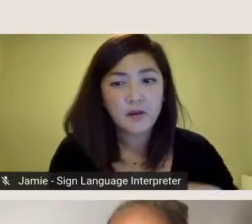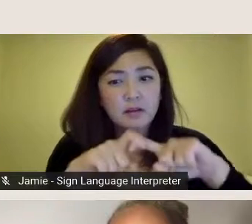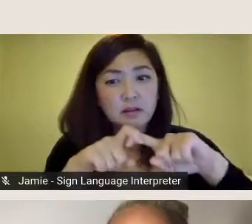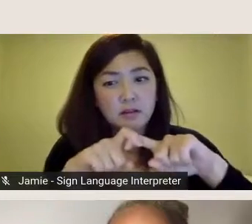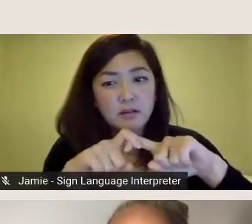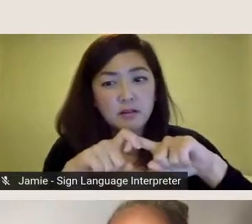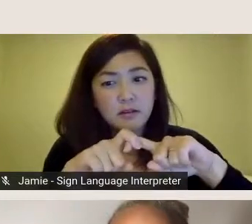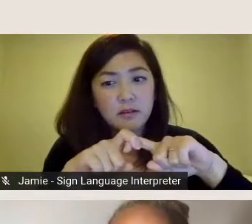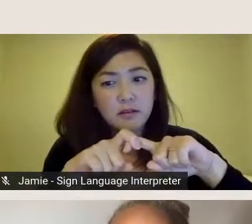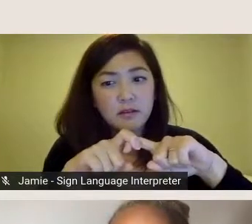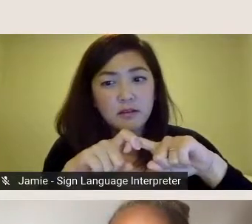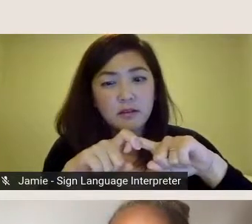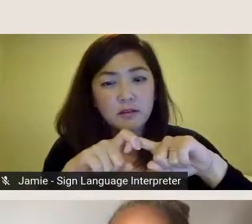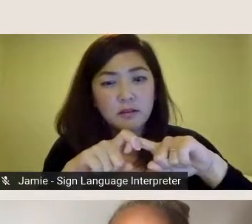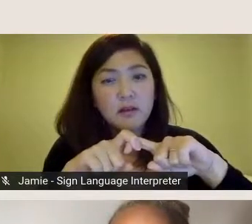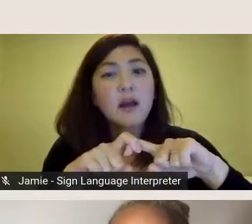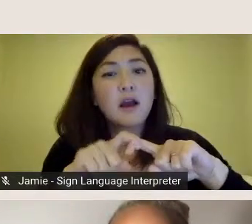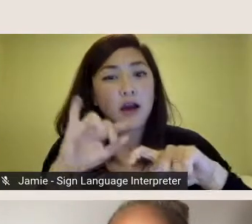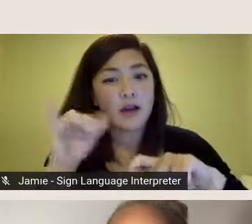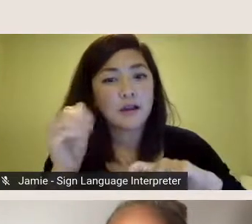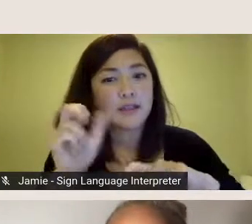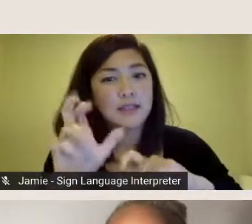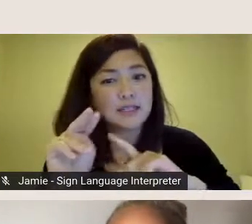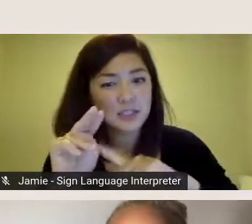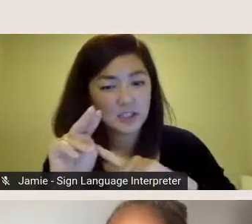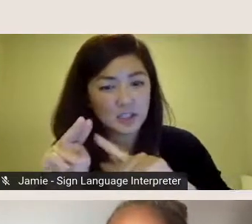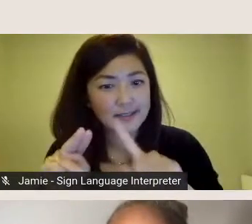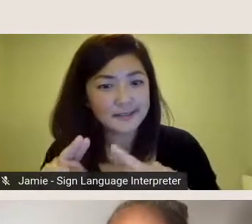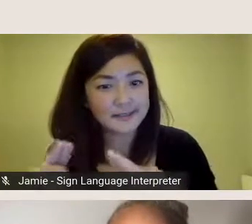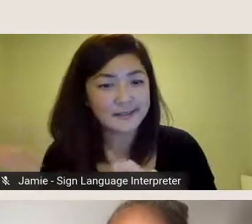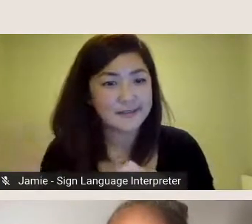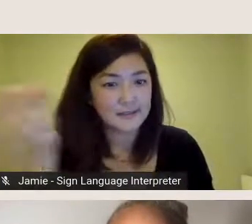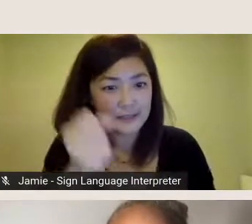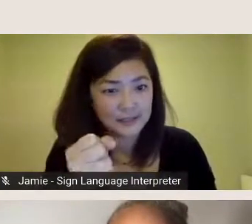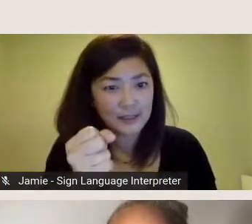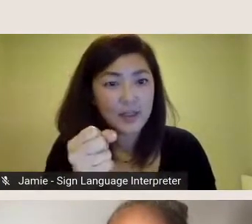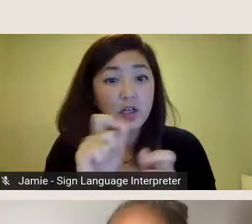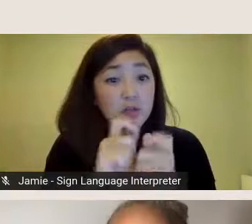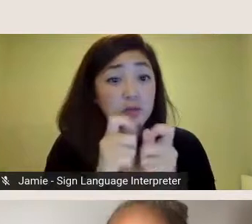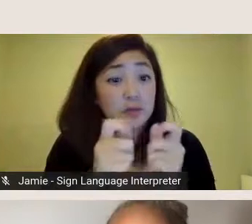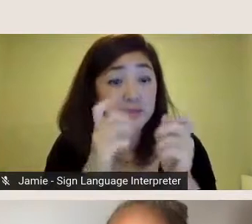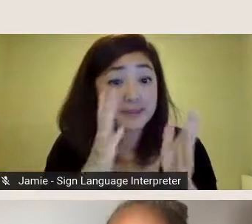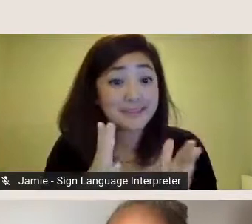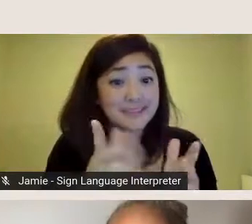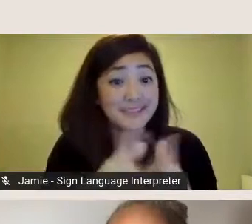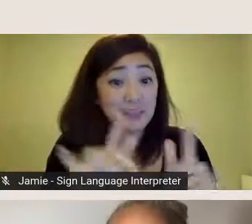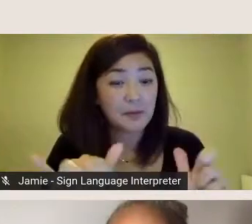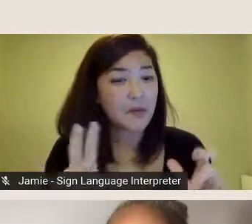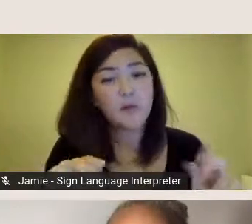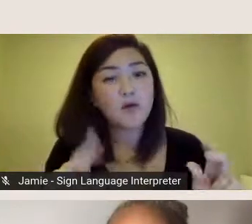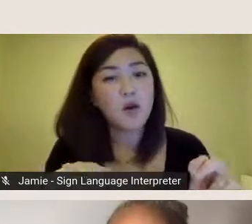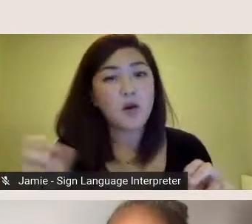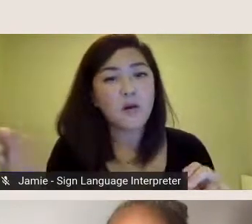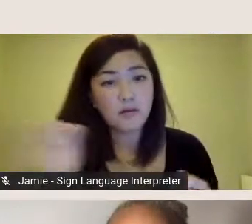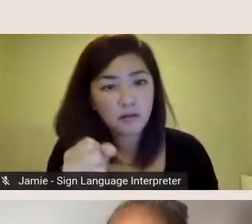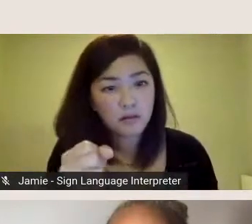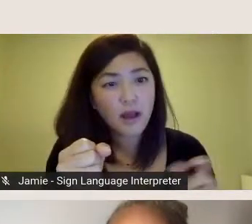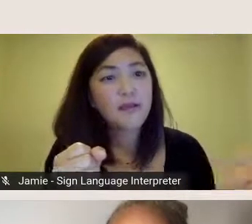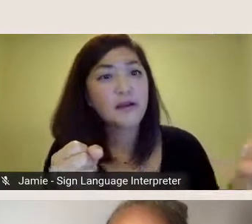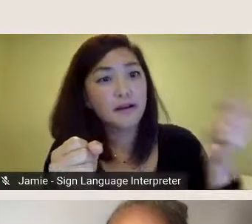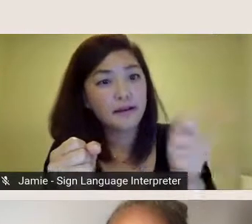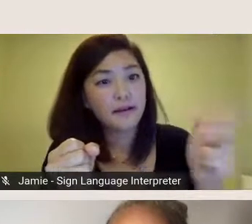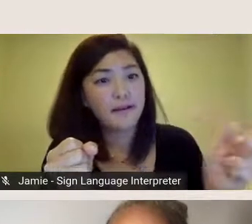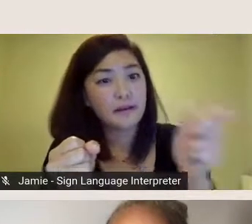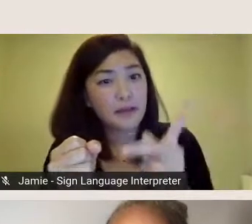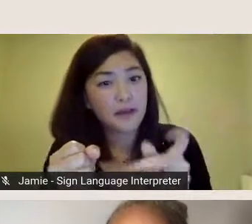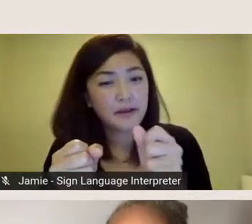later Jason came on. And so I wasn't editing. We weren't editing at the same time. And then I sort of came back around like at the very end. I